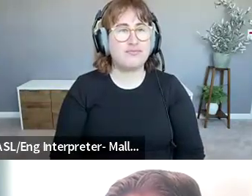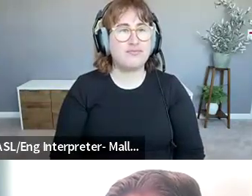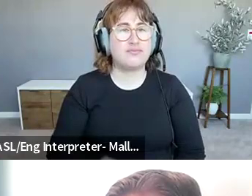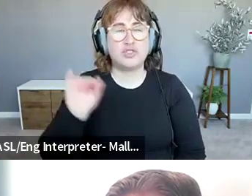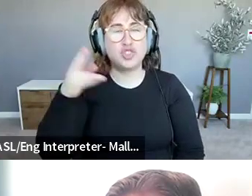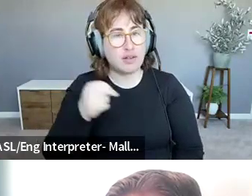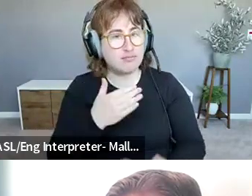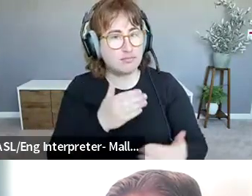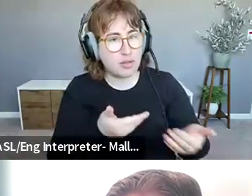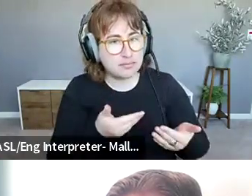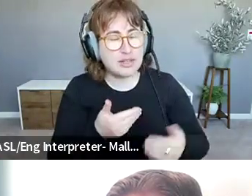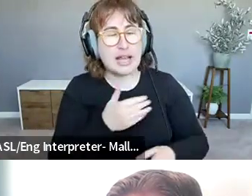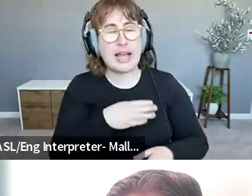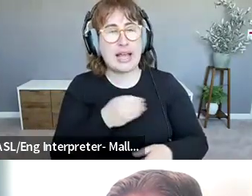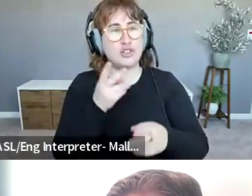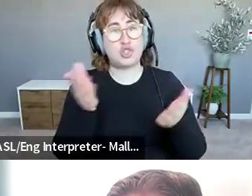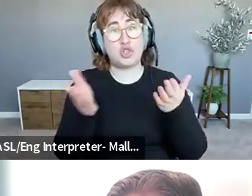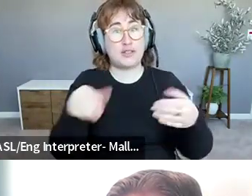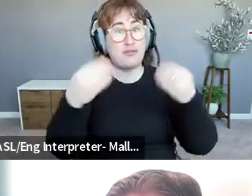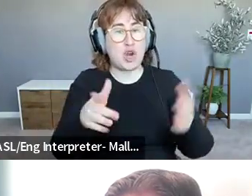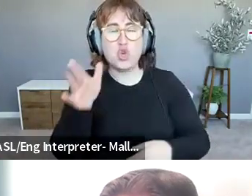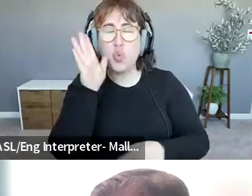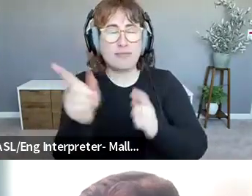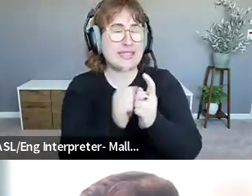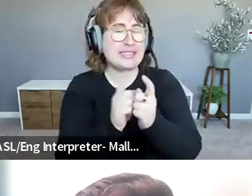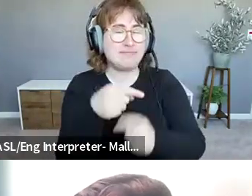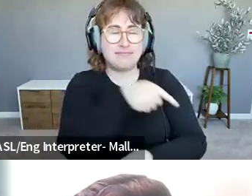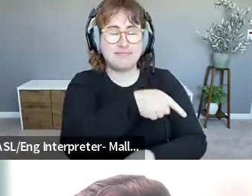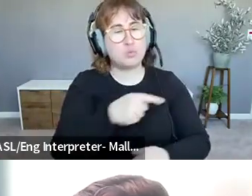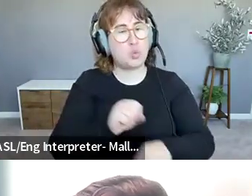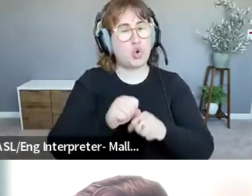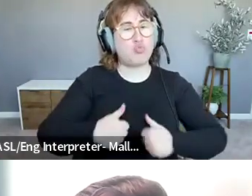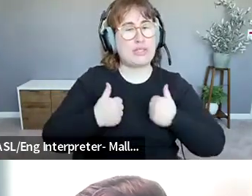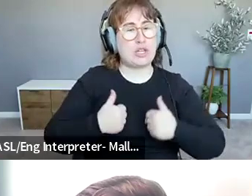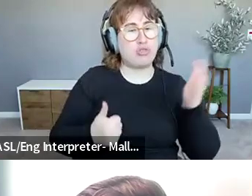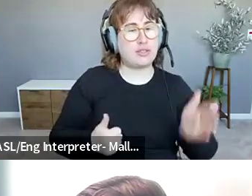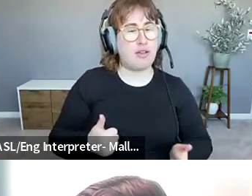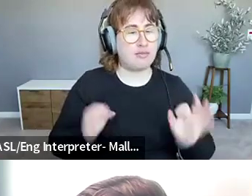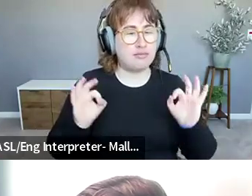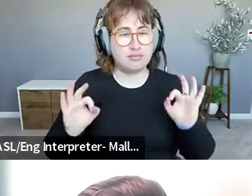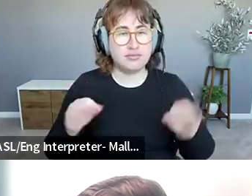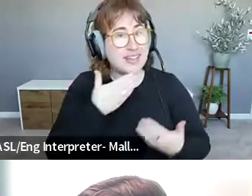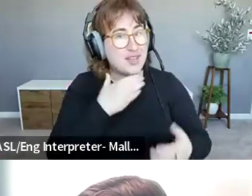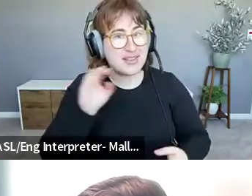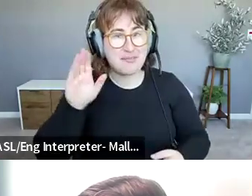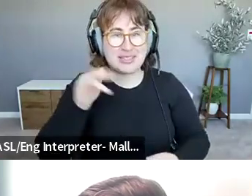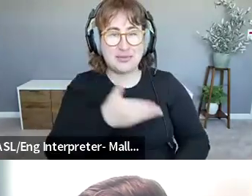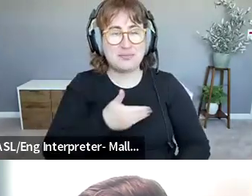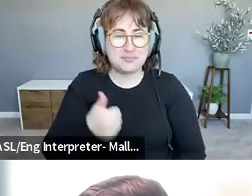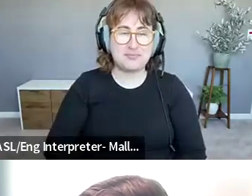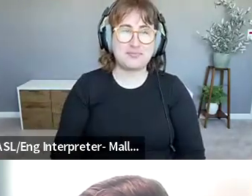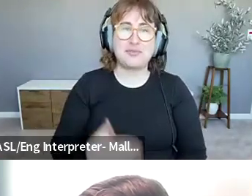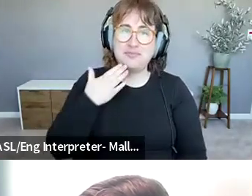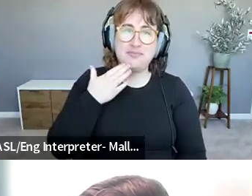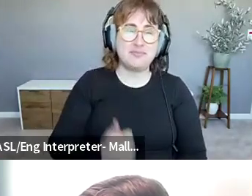Welcome, and service providers, you'll certainly get to know her on the residential side. But thank you, Ebony. Awesome.